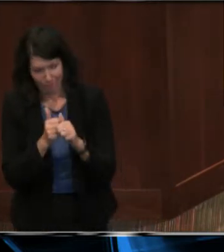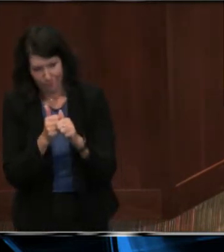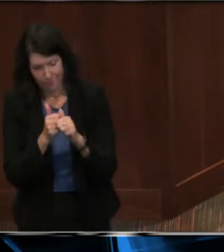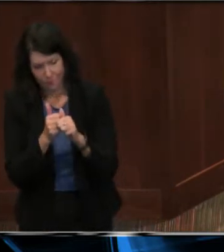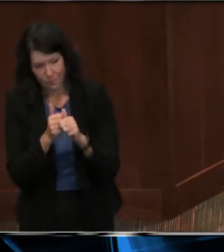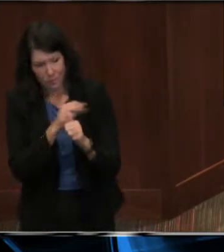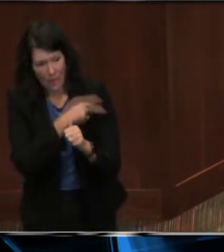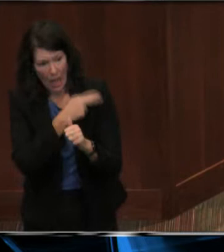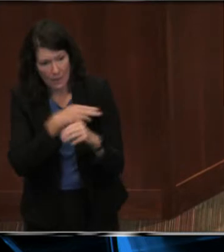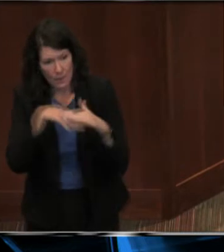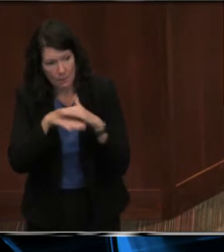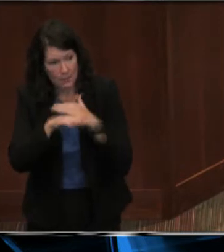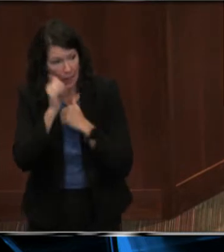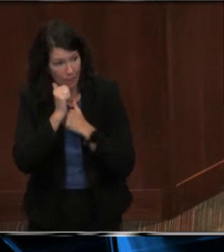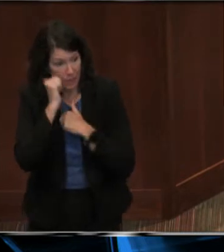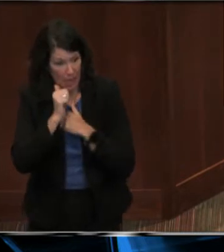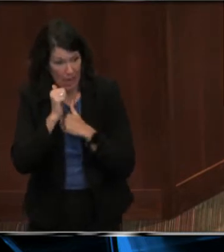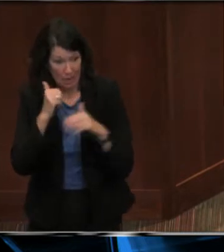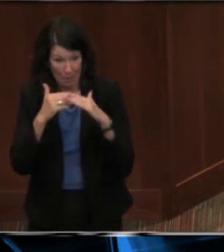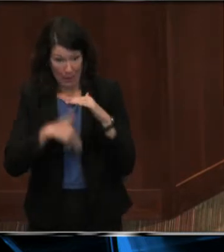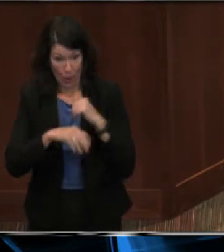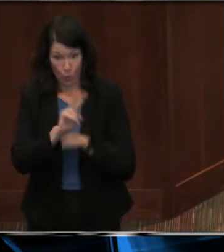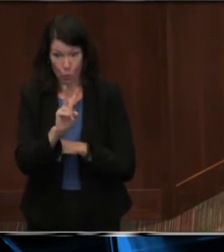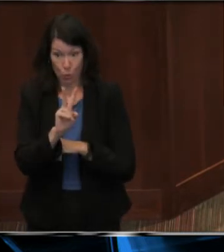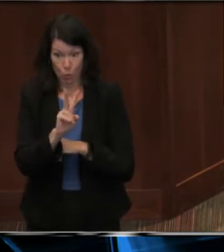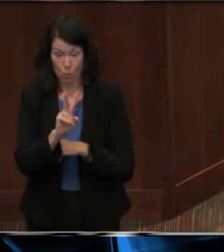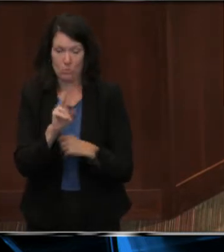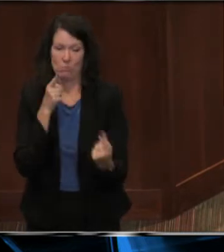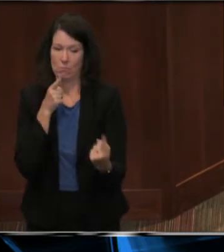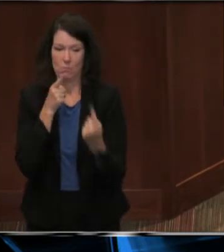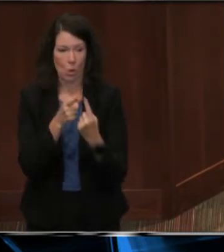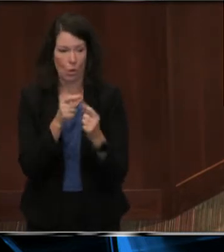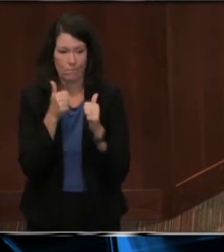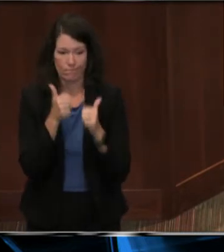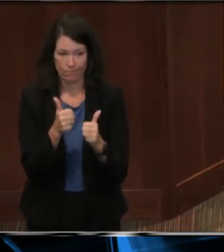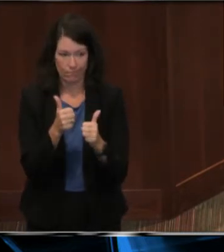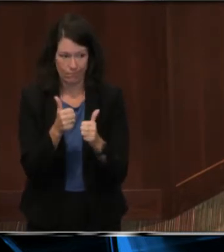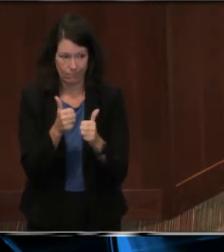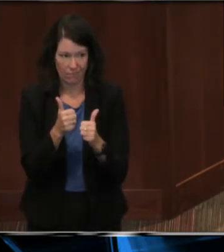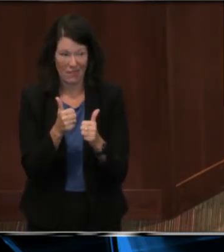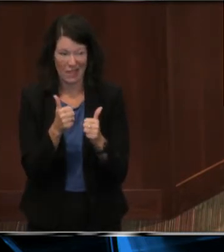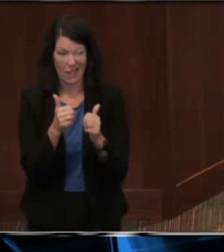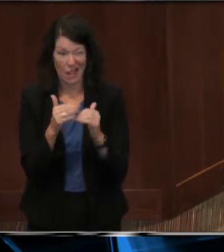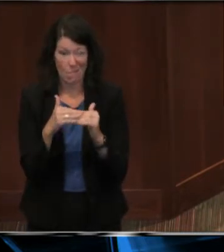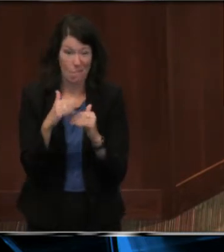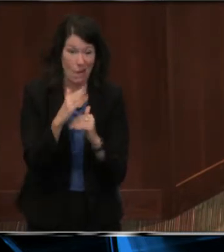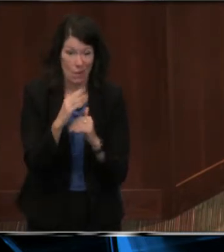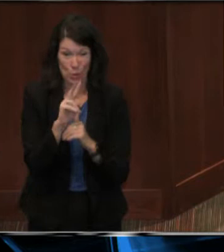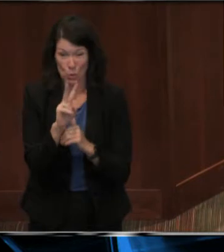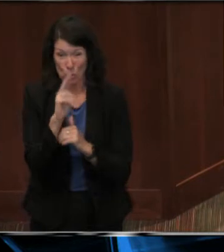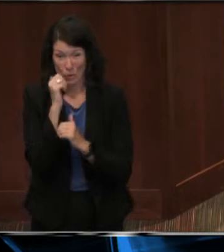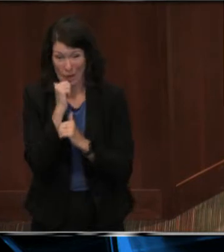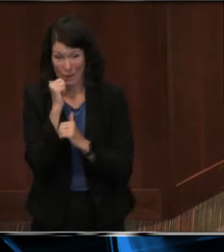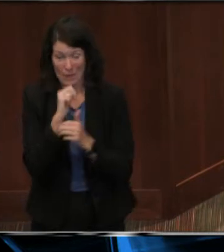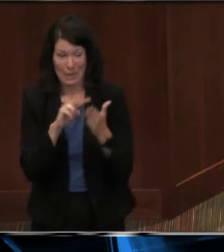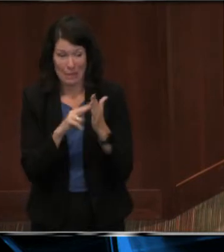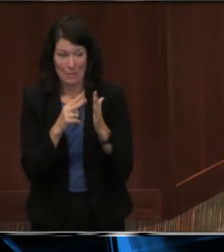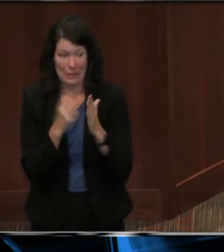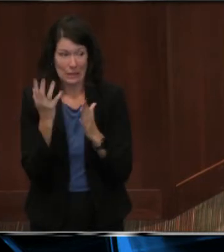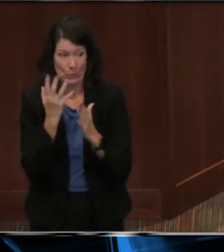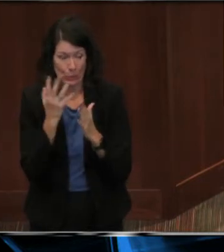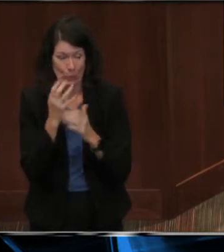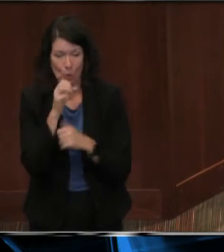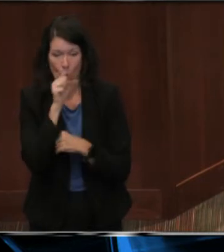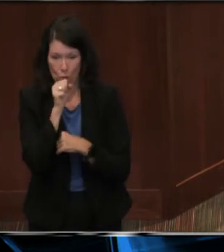admissions that are daily, and under 2 is considered a goal. And once we get over 2, that is considered to be